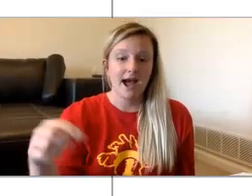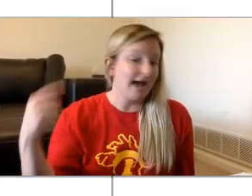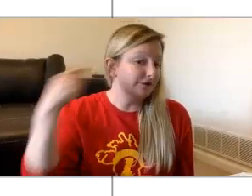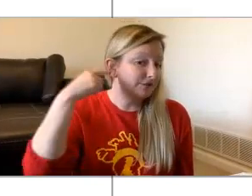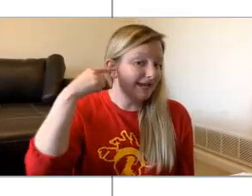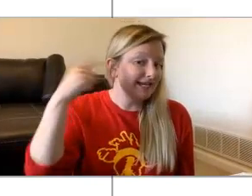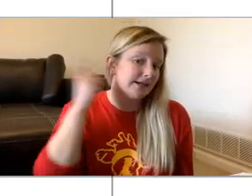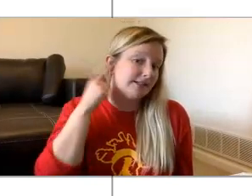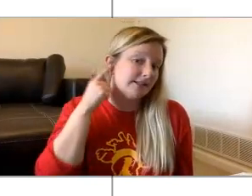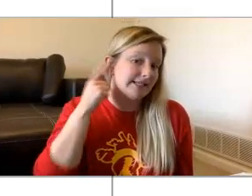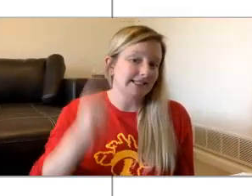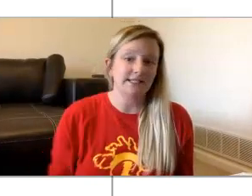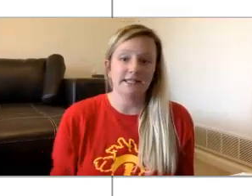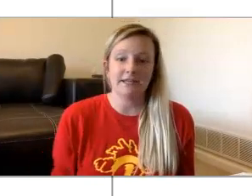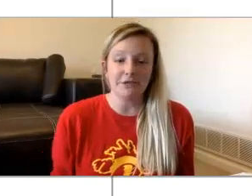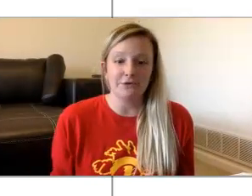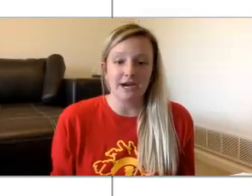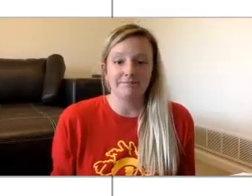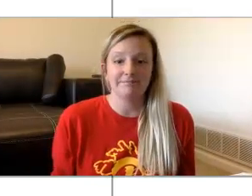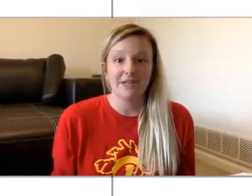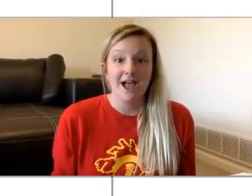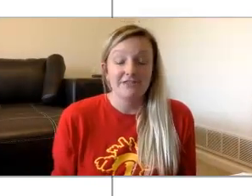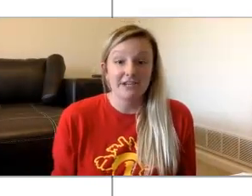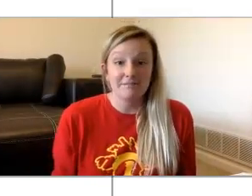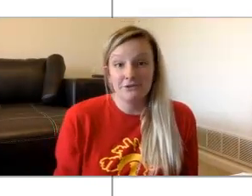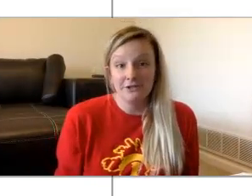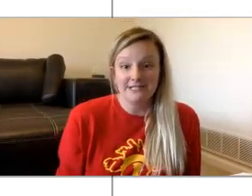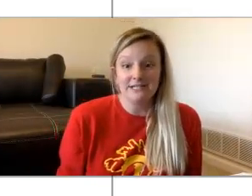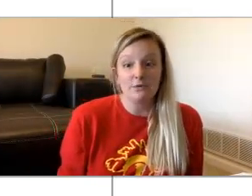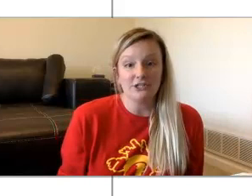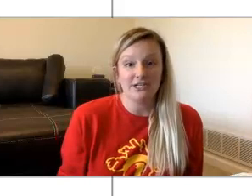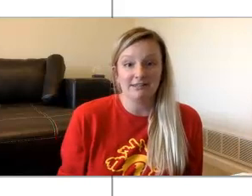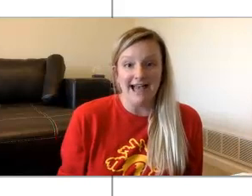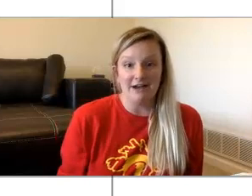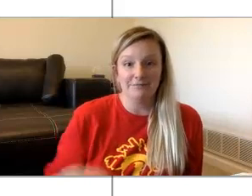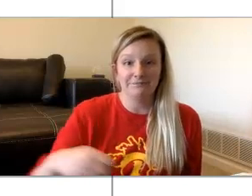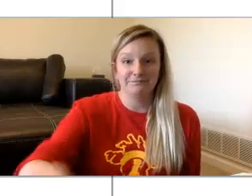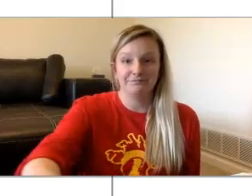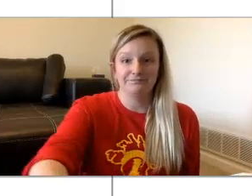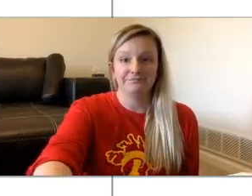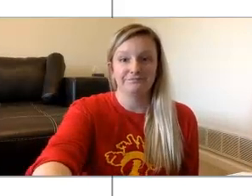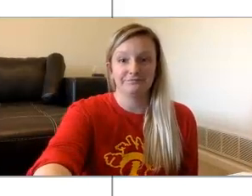I use my ear to listen to the computer. The computer reads a question aloud.